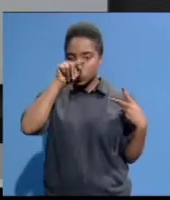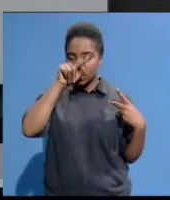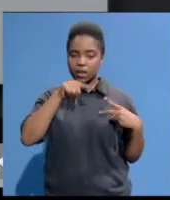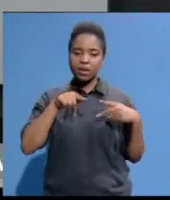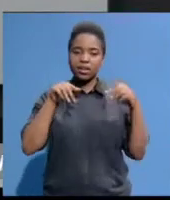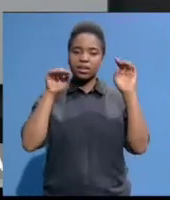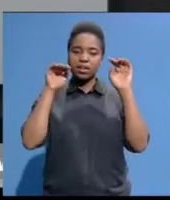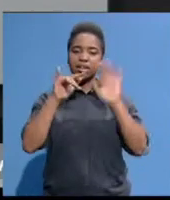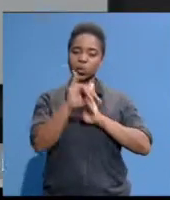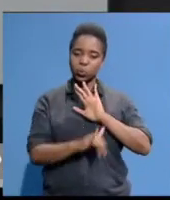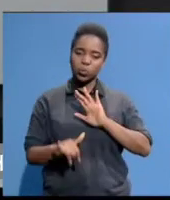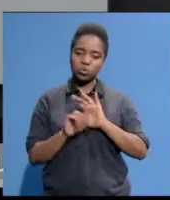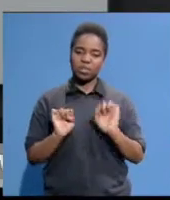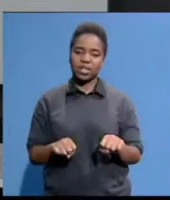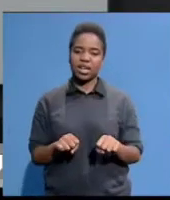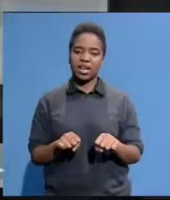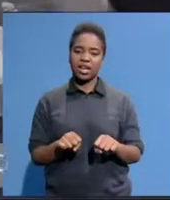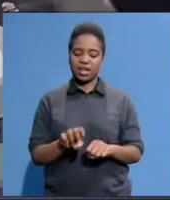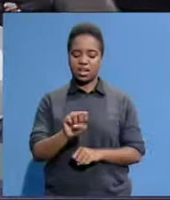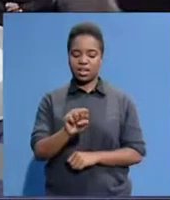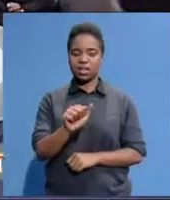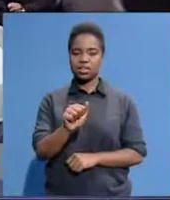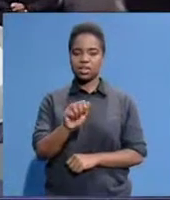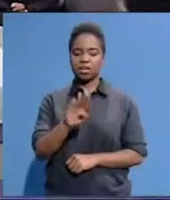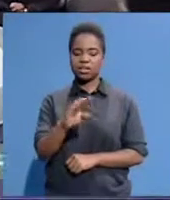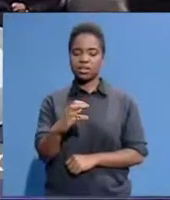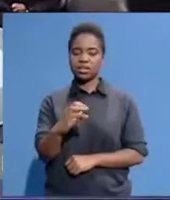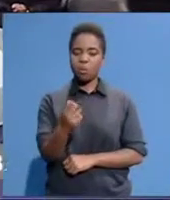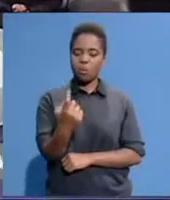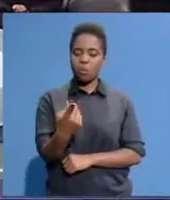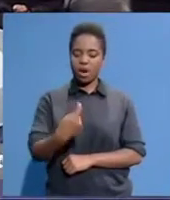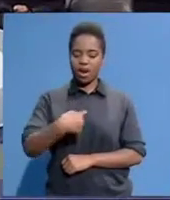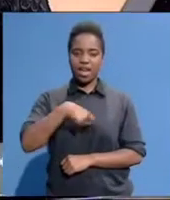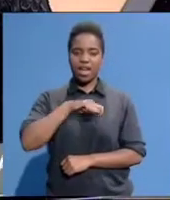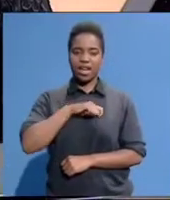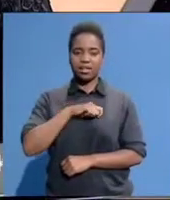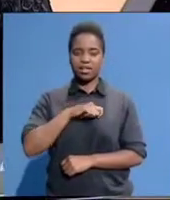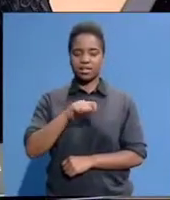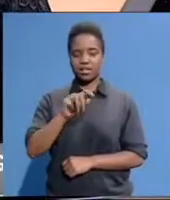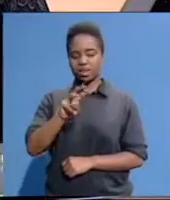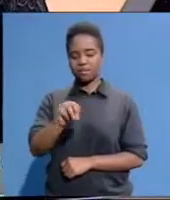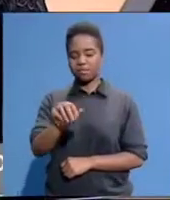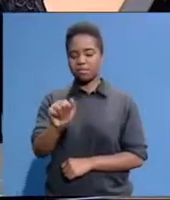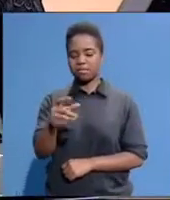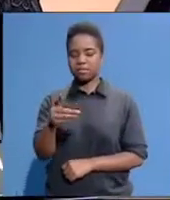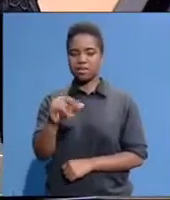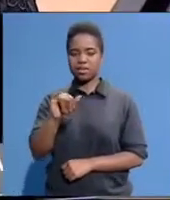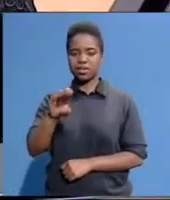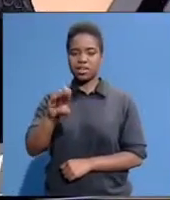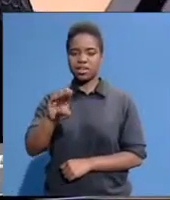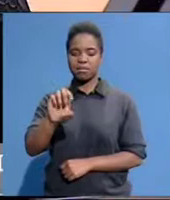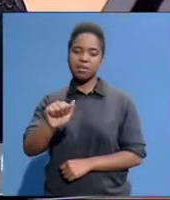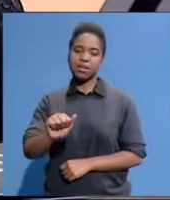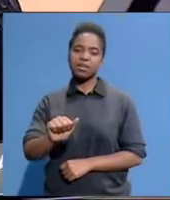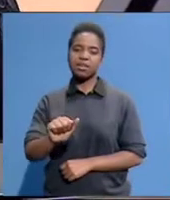through SABC1 @Madiba. We're crossing over to Mthatha. I hear Zimkita is ready for us. Good evening,